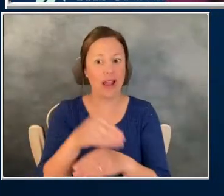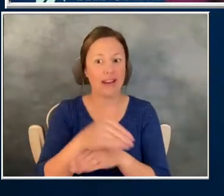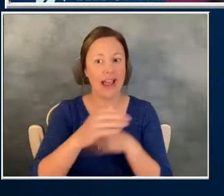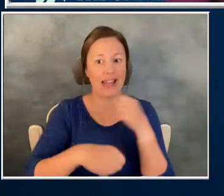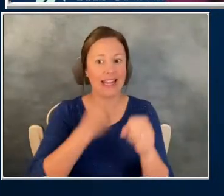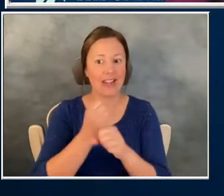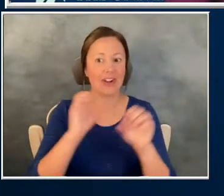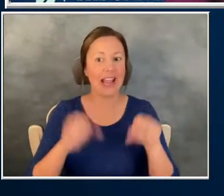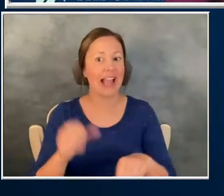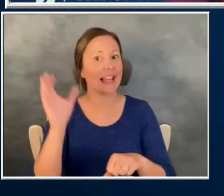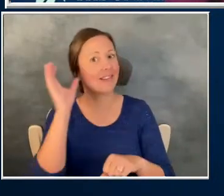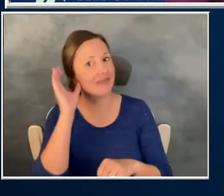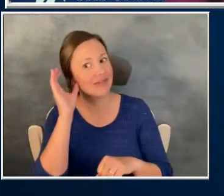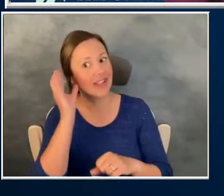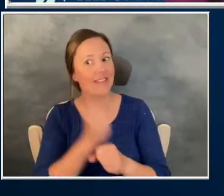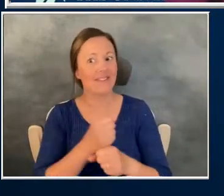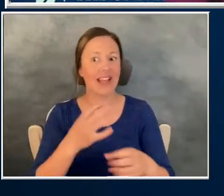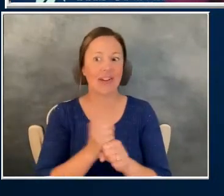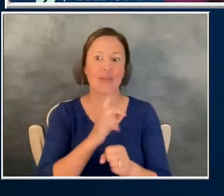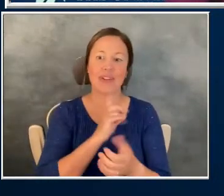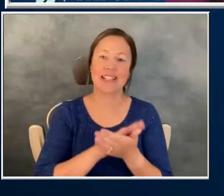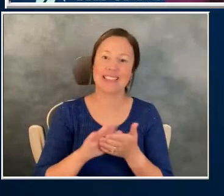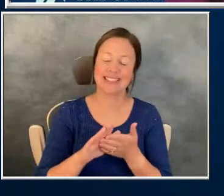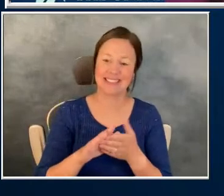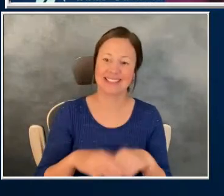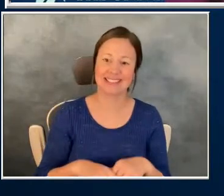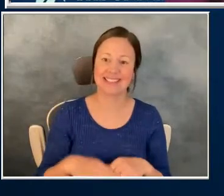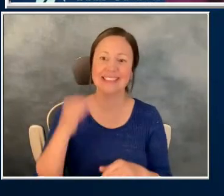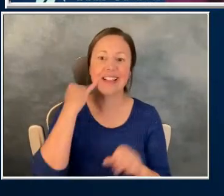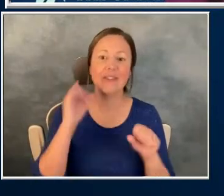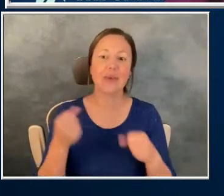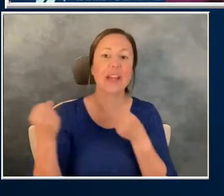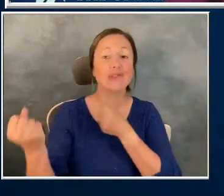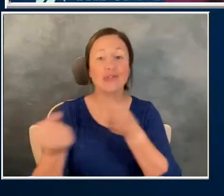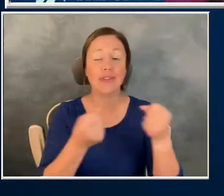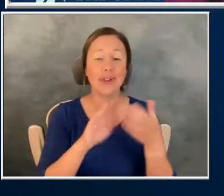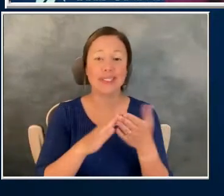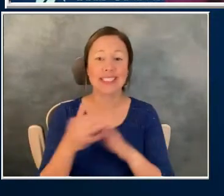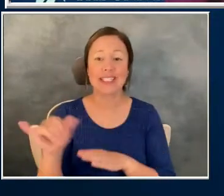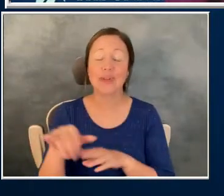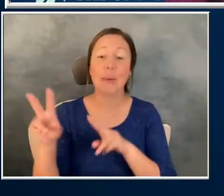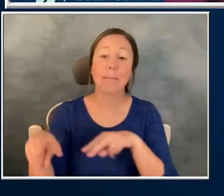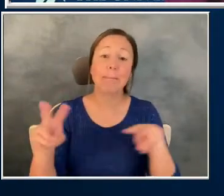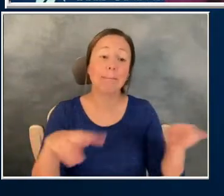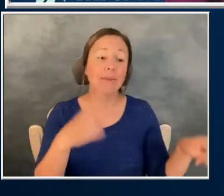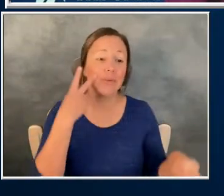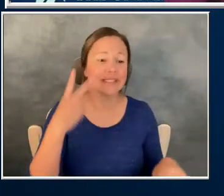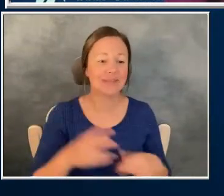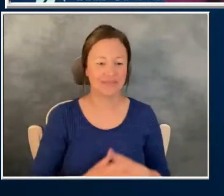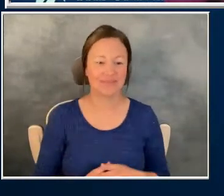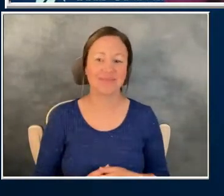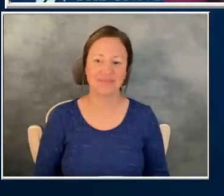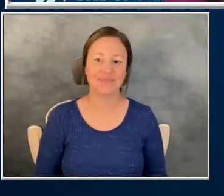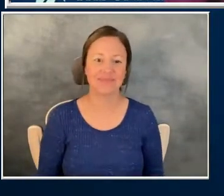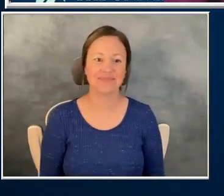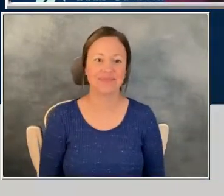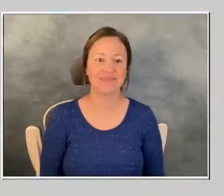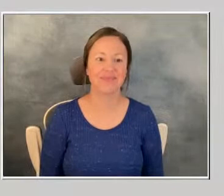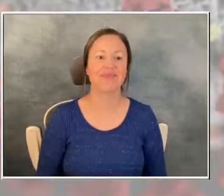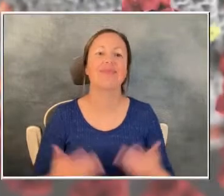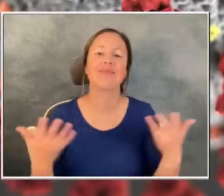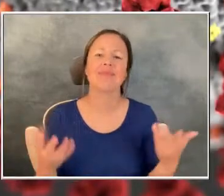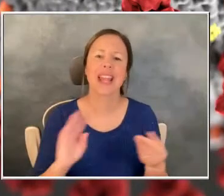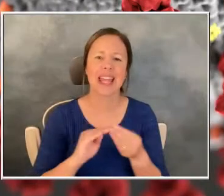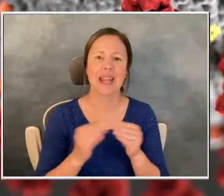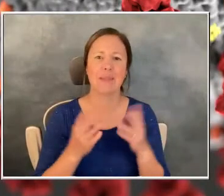pretty neat when if you can drive around the city too and just see them going off all over the place. So. How are numbers looking? Numbers